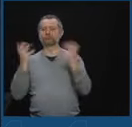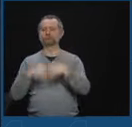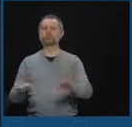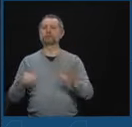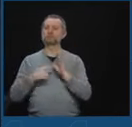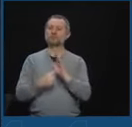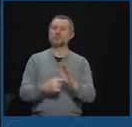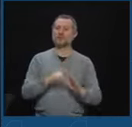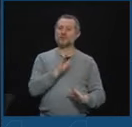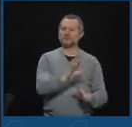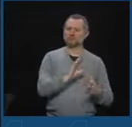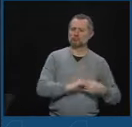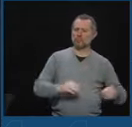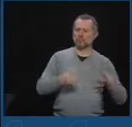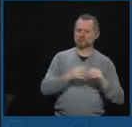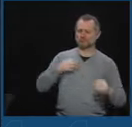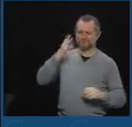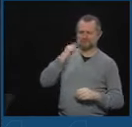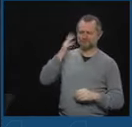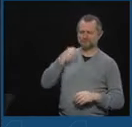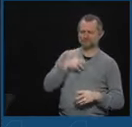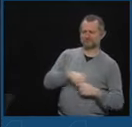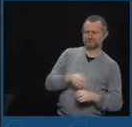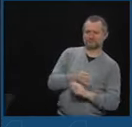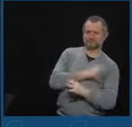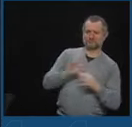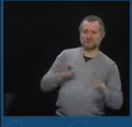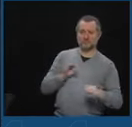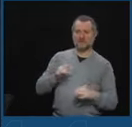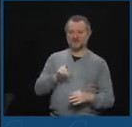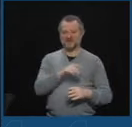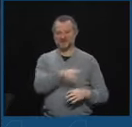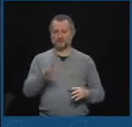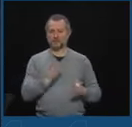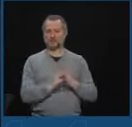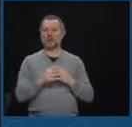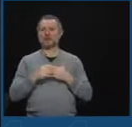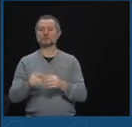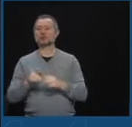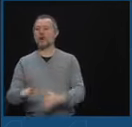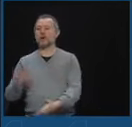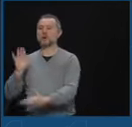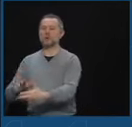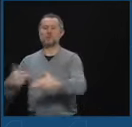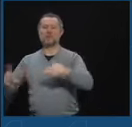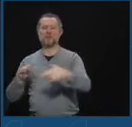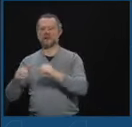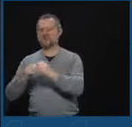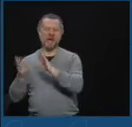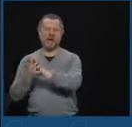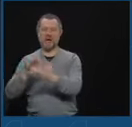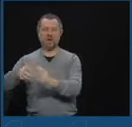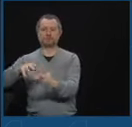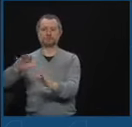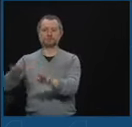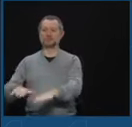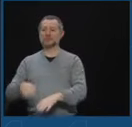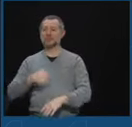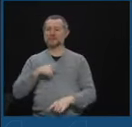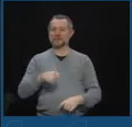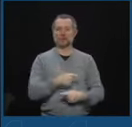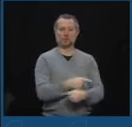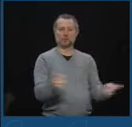very story, because you'll be on the front lines to fight gun violence, and we're all counting on you. But make no